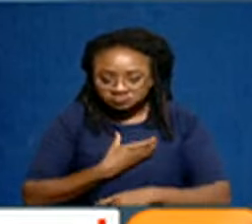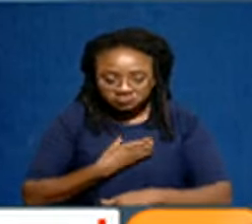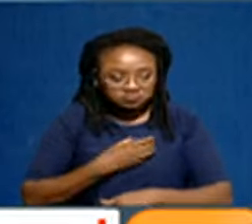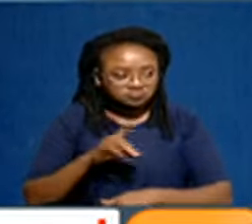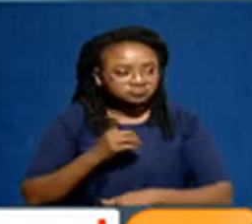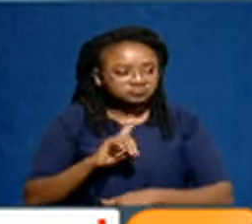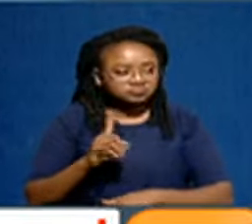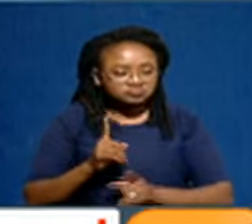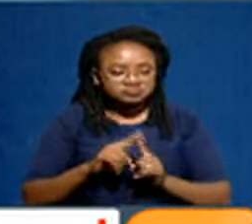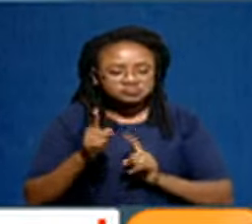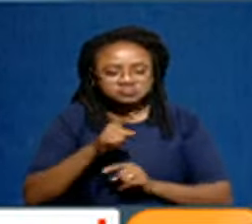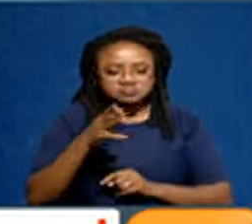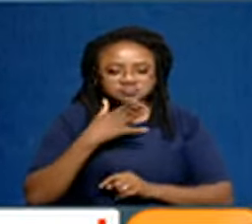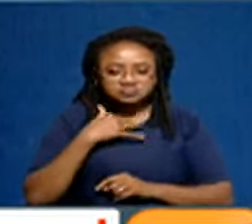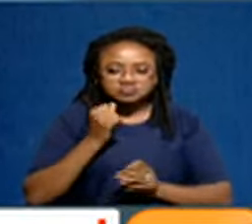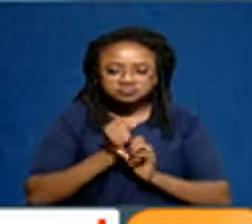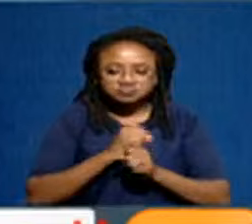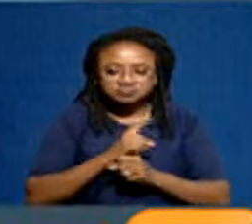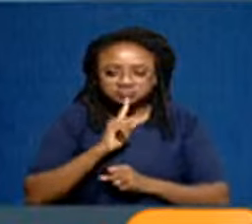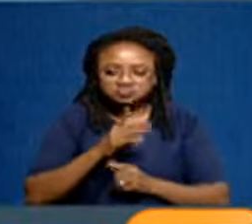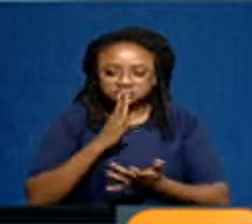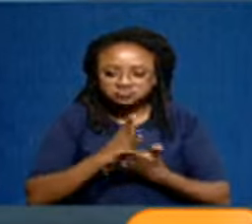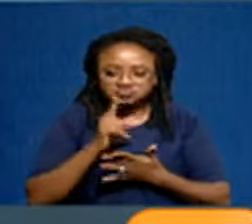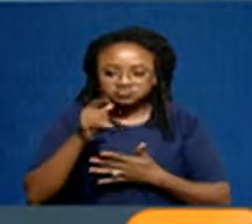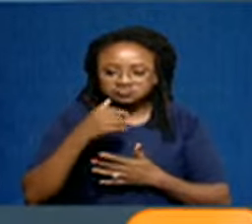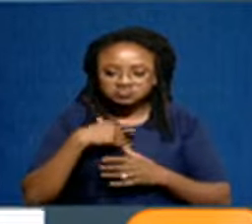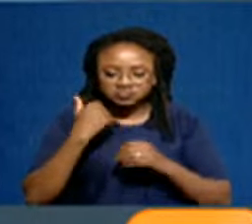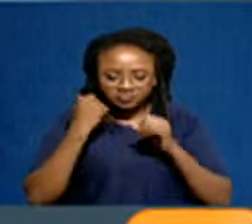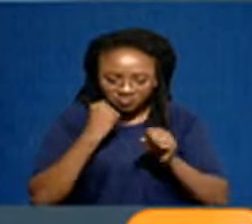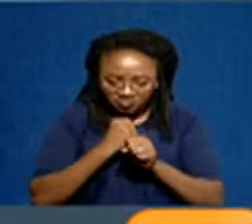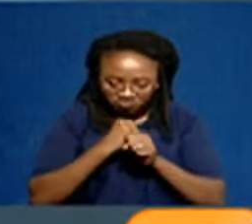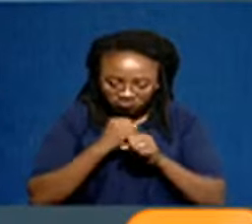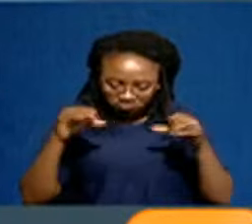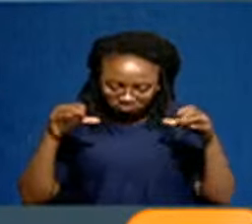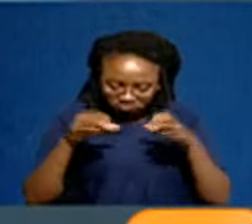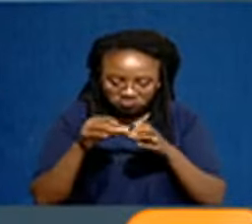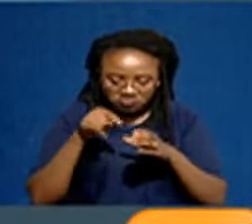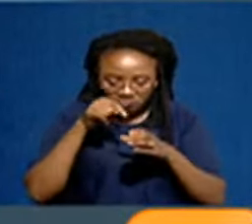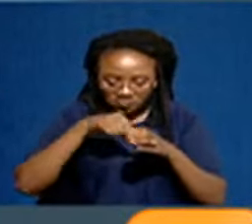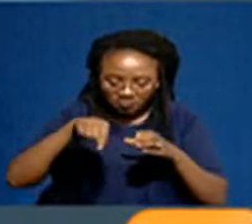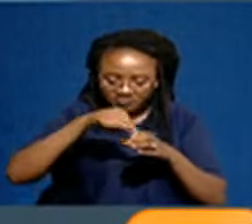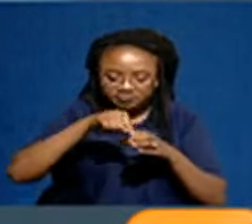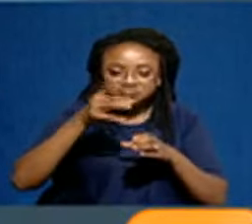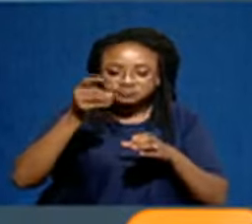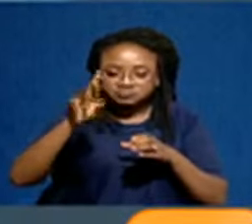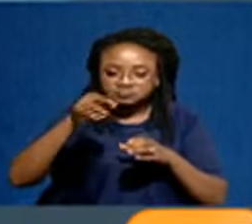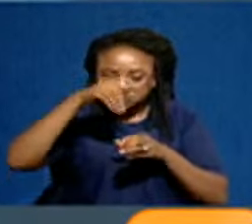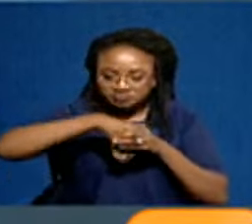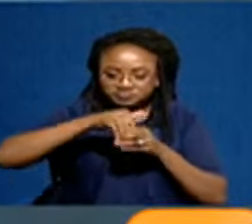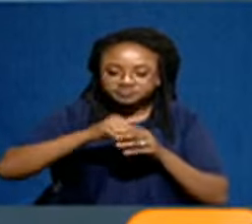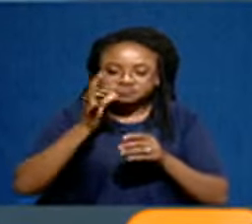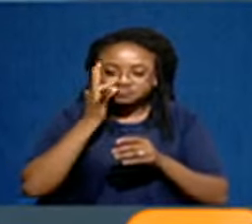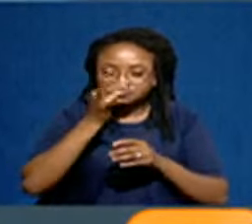wants to ensure that he has a working force in Nyeri County. And therefore, if